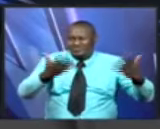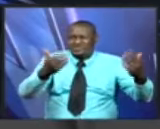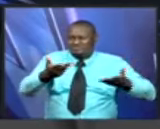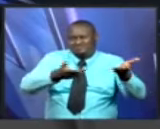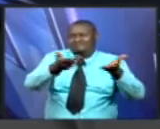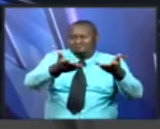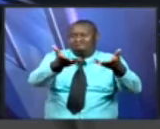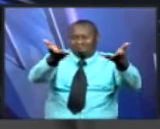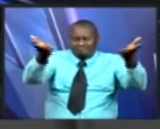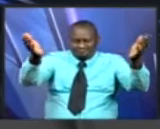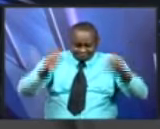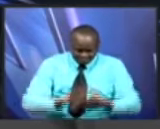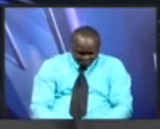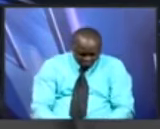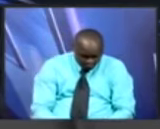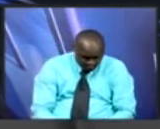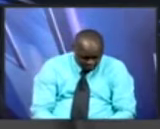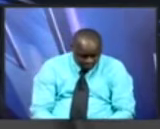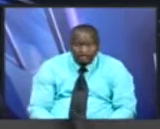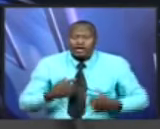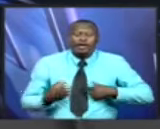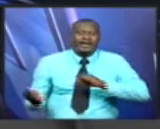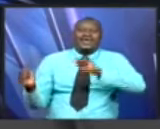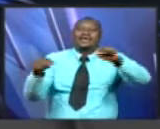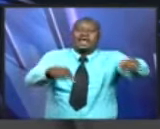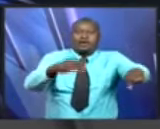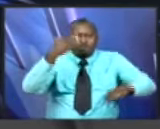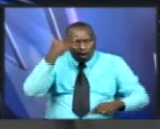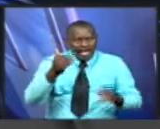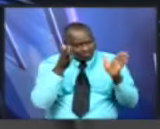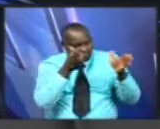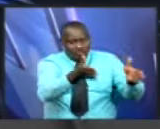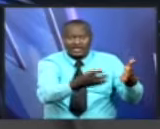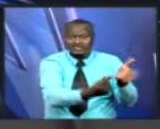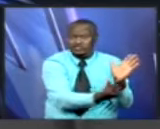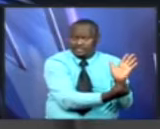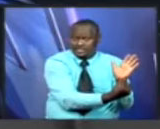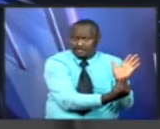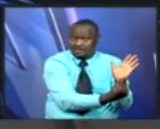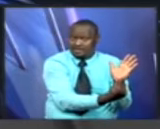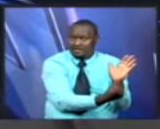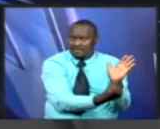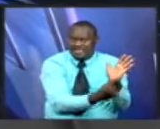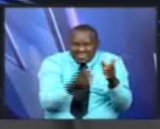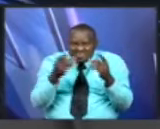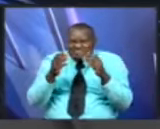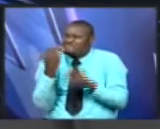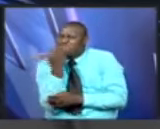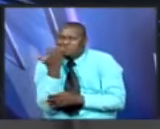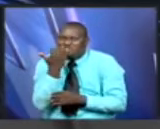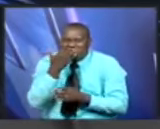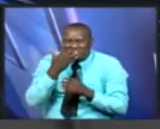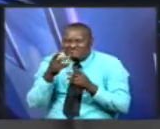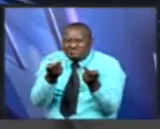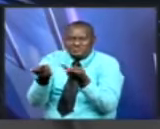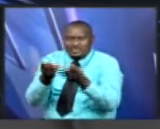them. Now, I am here to talk about Uganda, not about fiction.